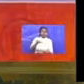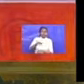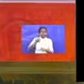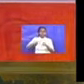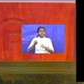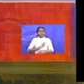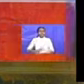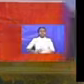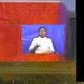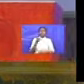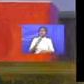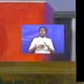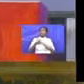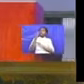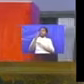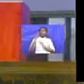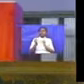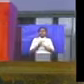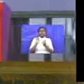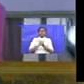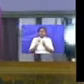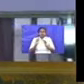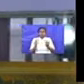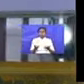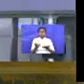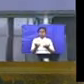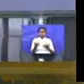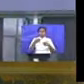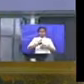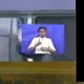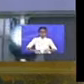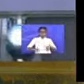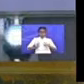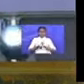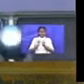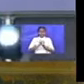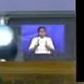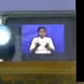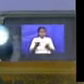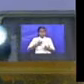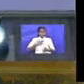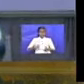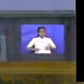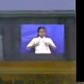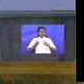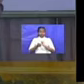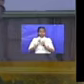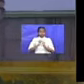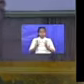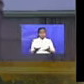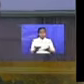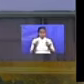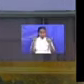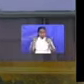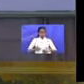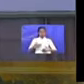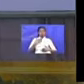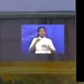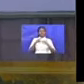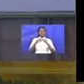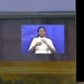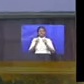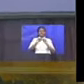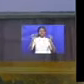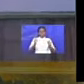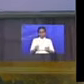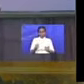it change your life? How does it change my life? So if I look at this, I want to create a system. Somebody say